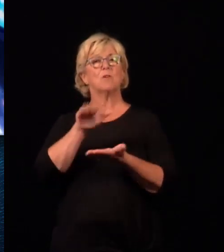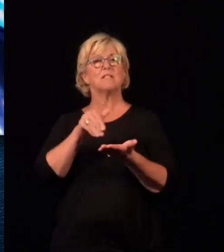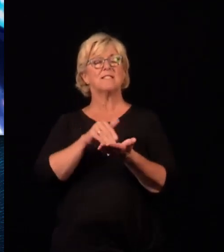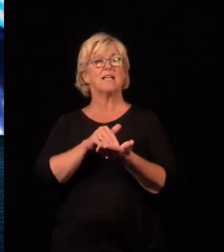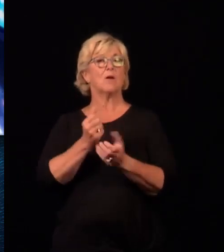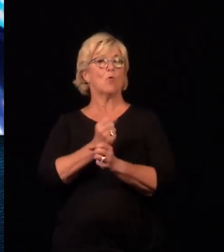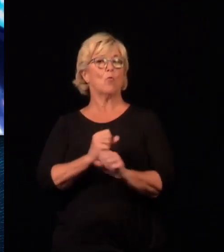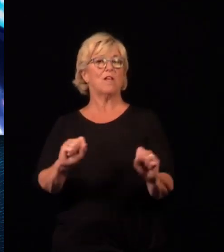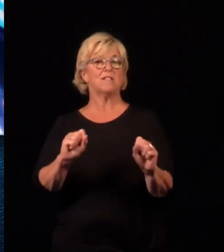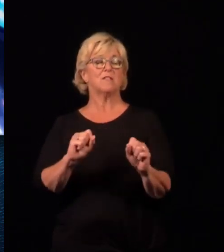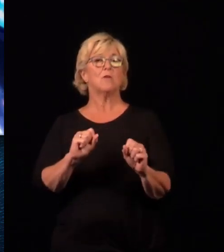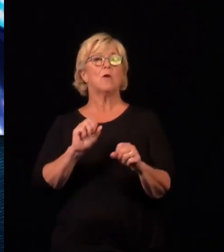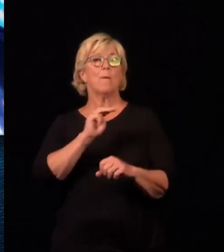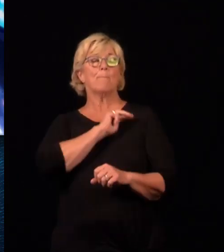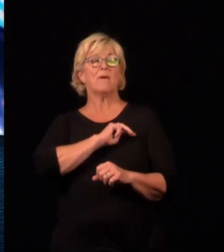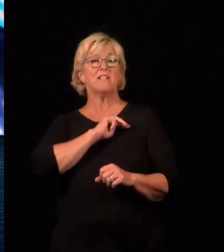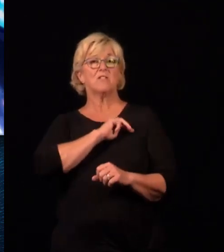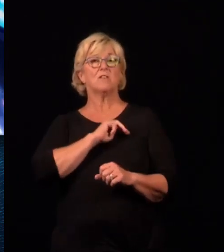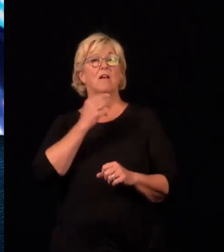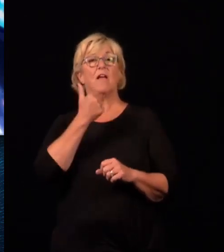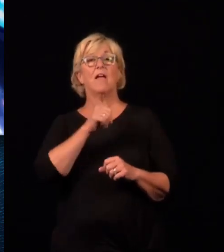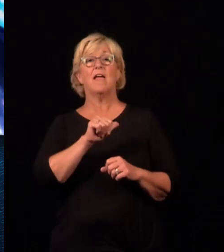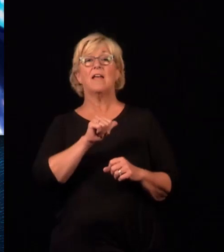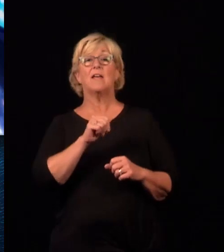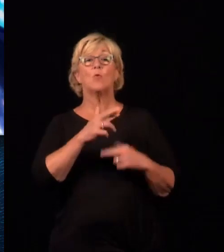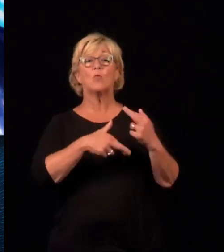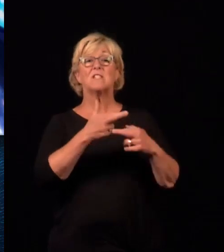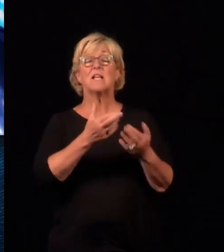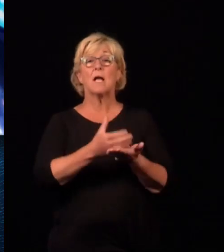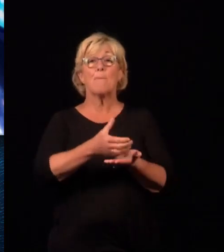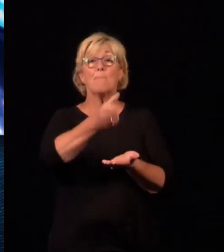any recyclables that you might have been storing up these past 2 months.